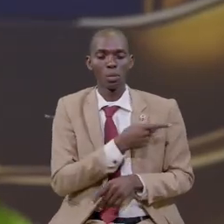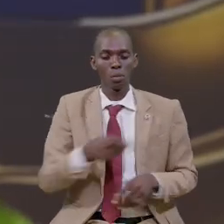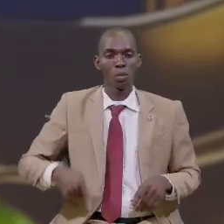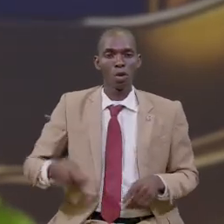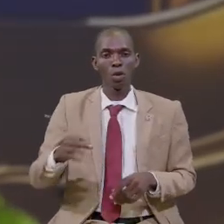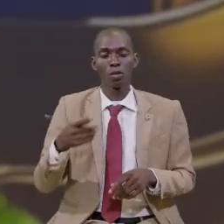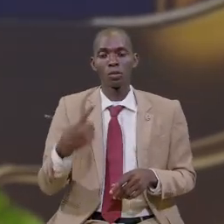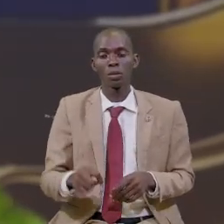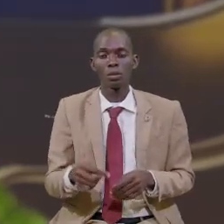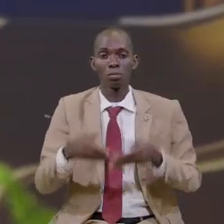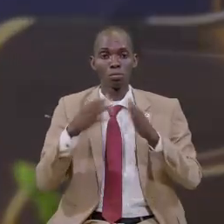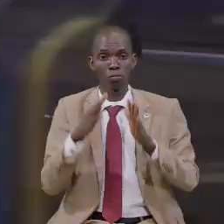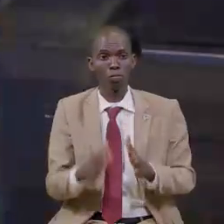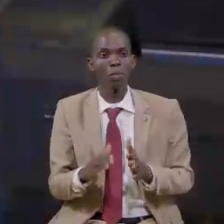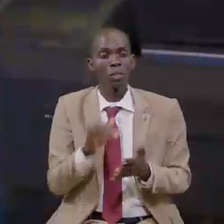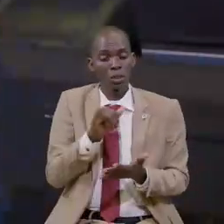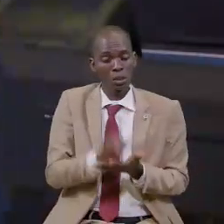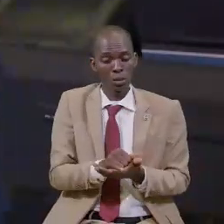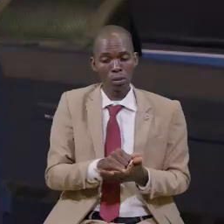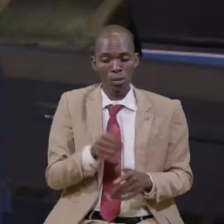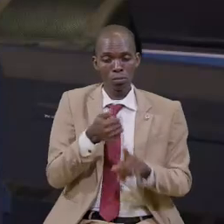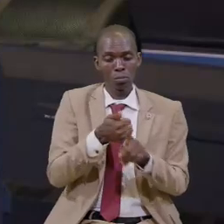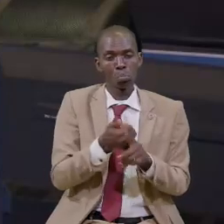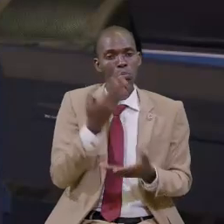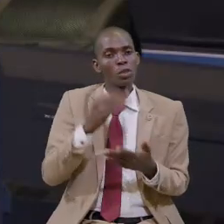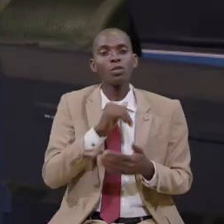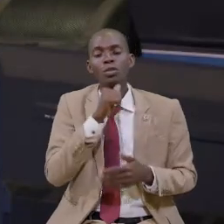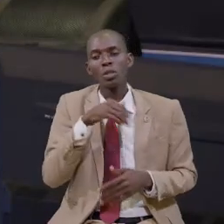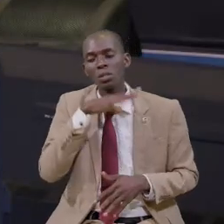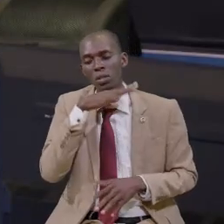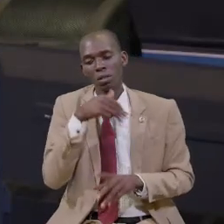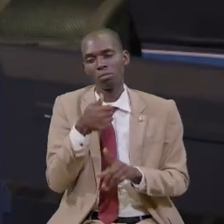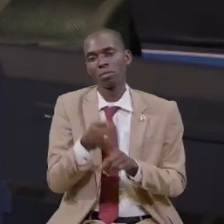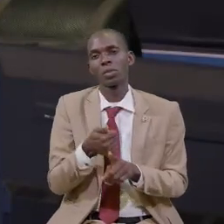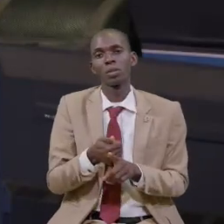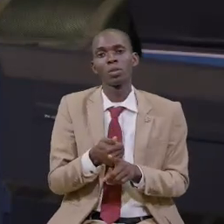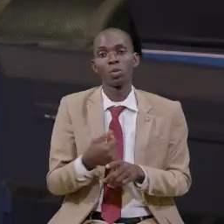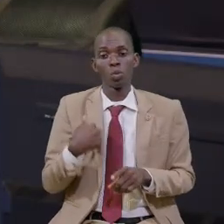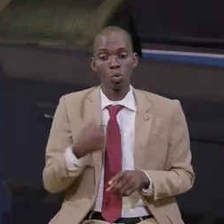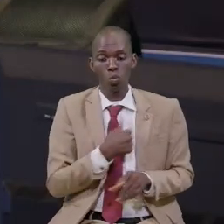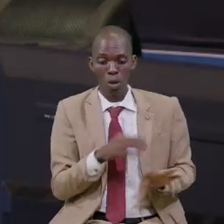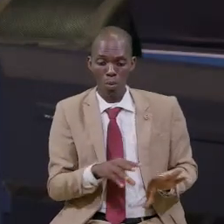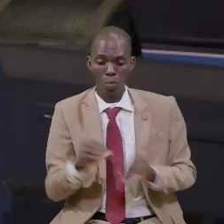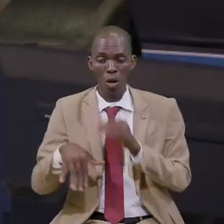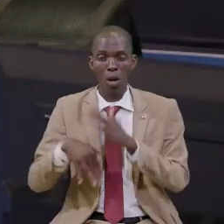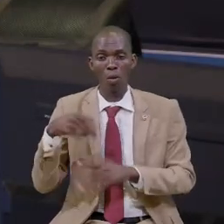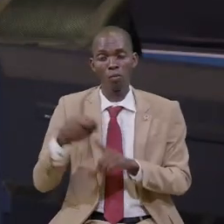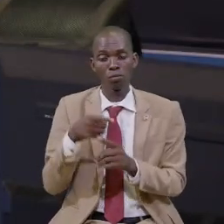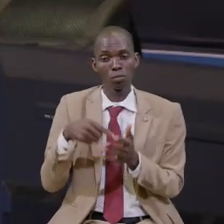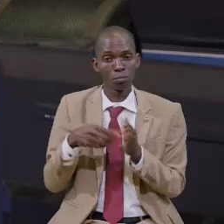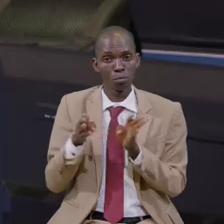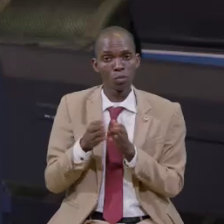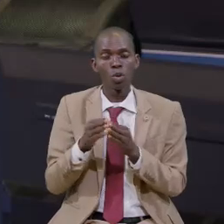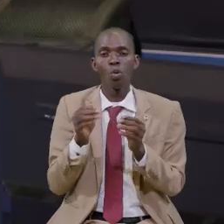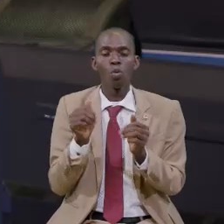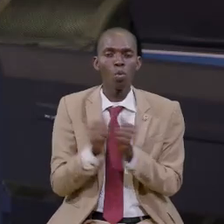not defile himself. We're going out of here with the vision of change, with the